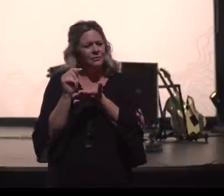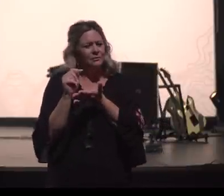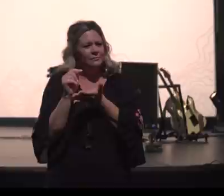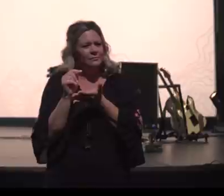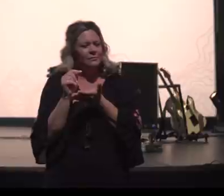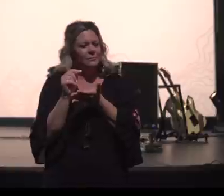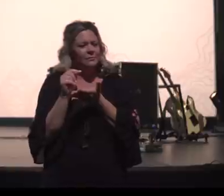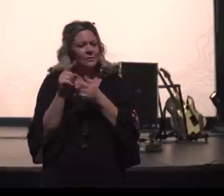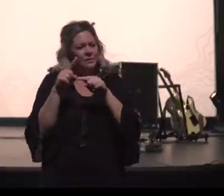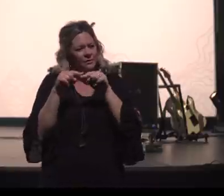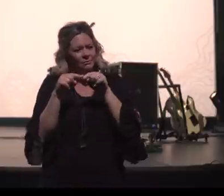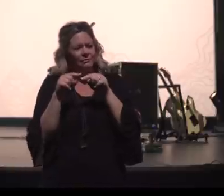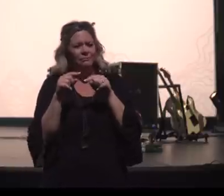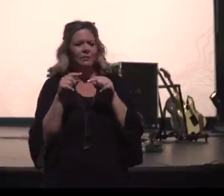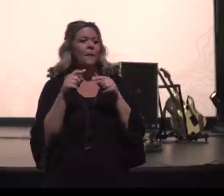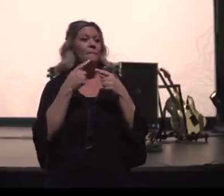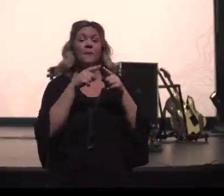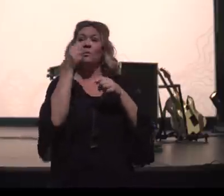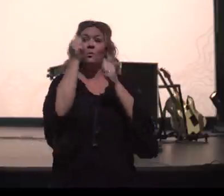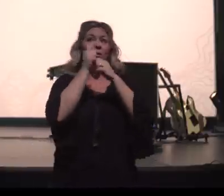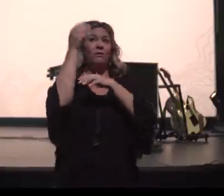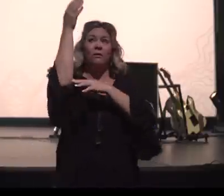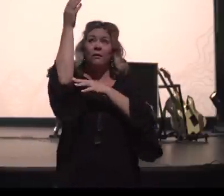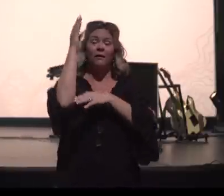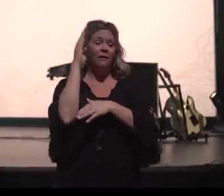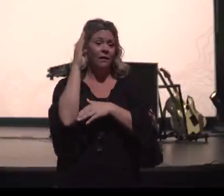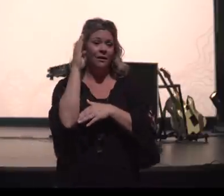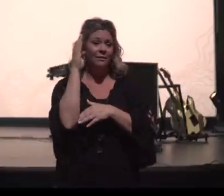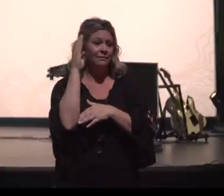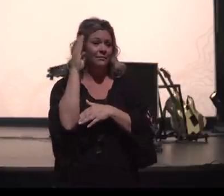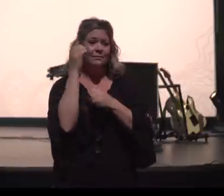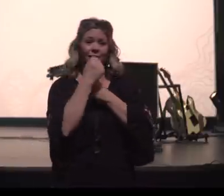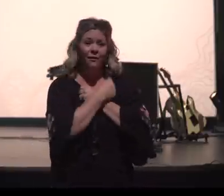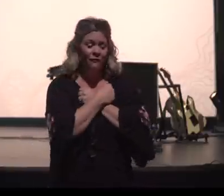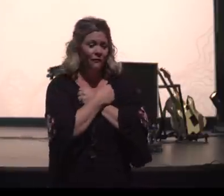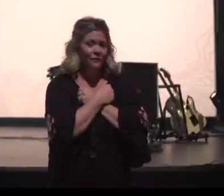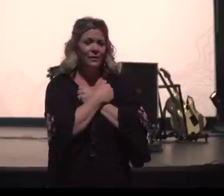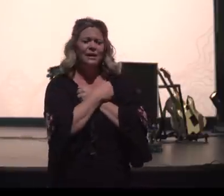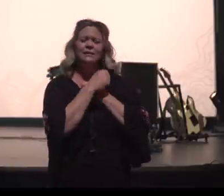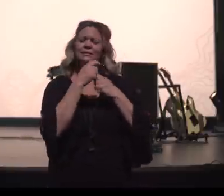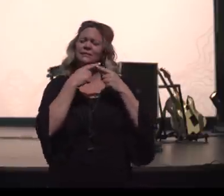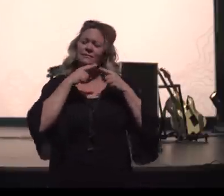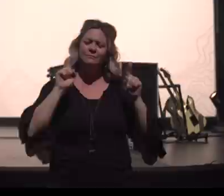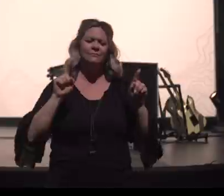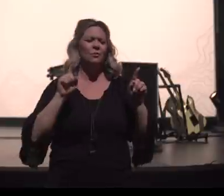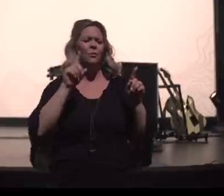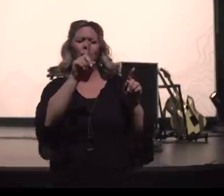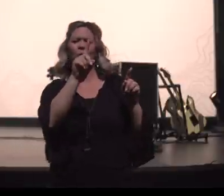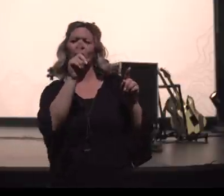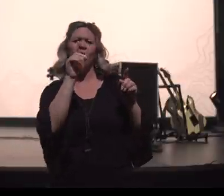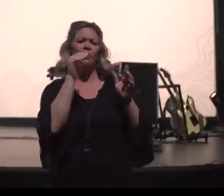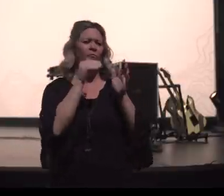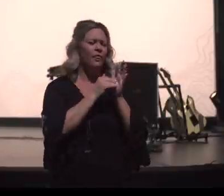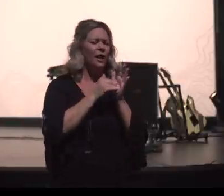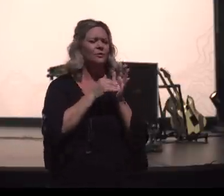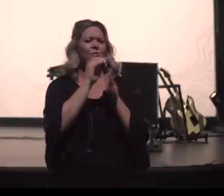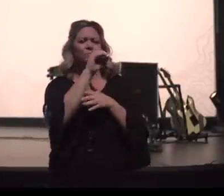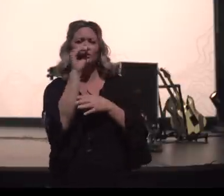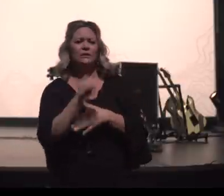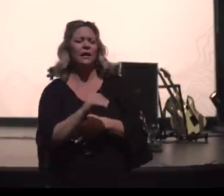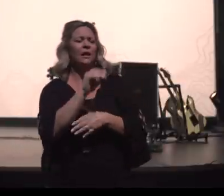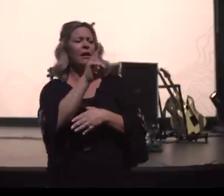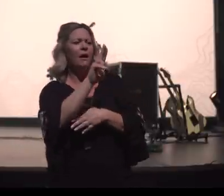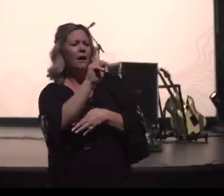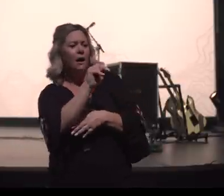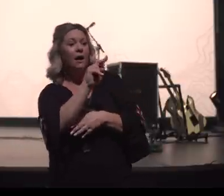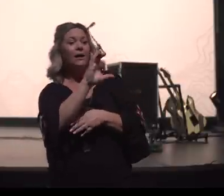Not so with God. God's love for you is 1,000%